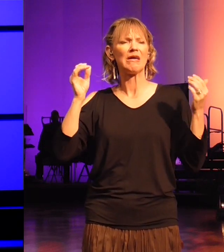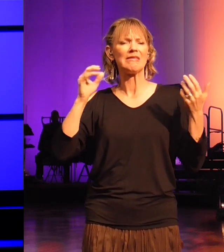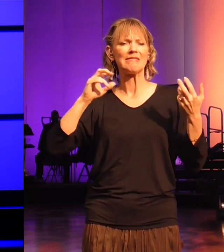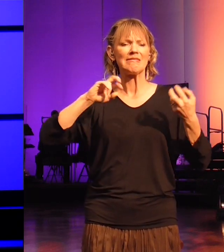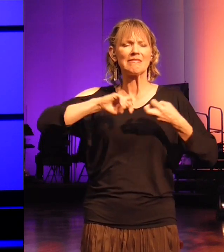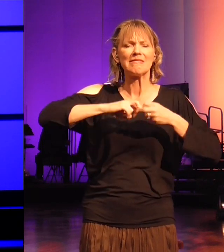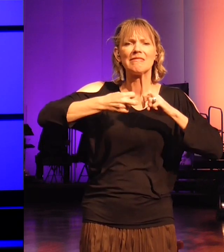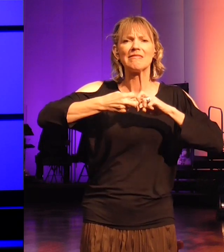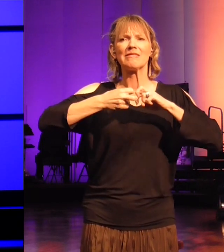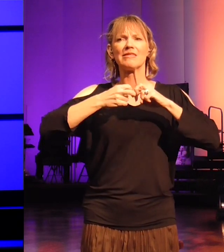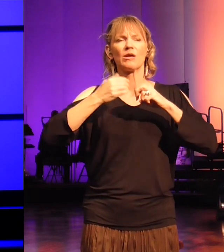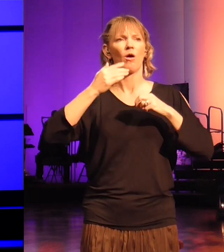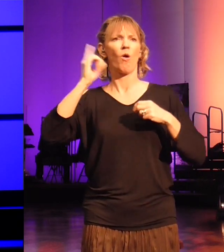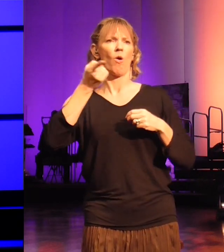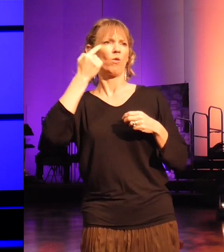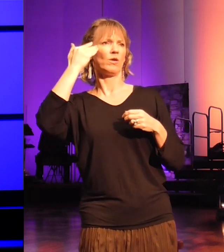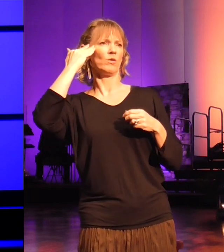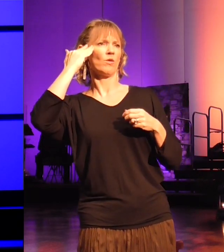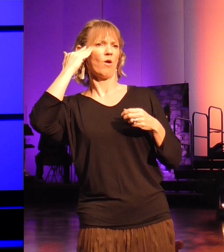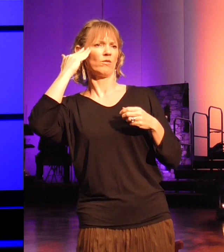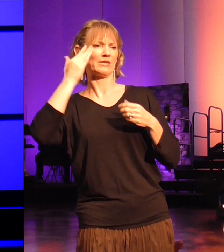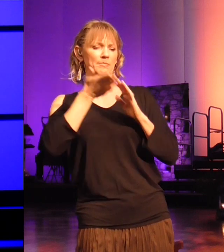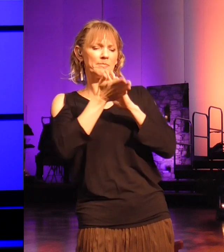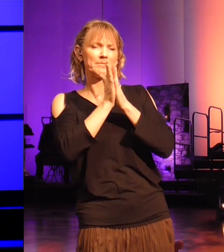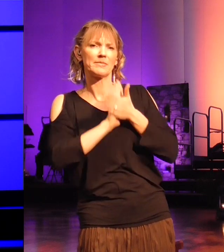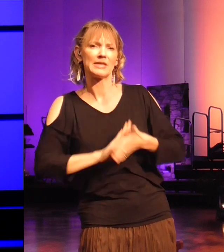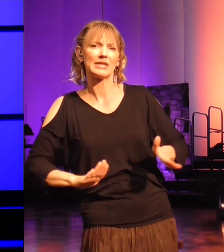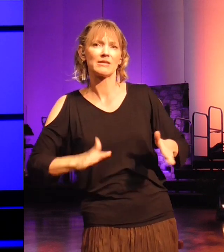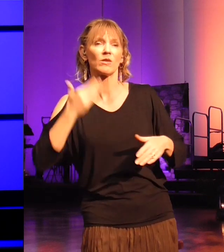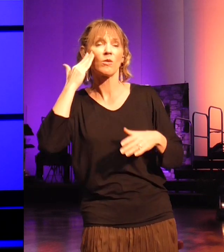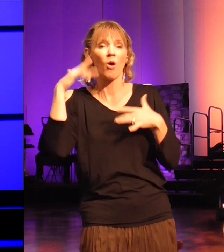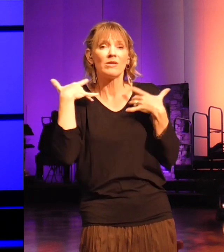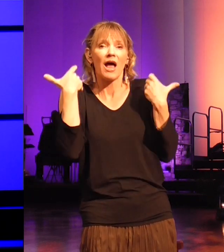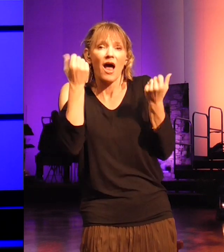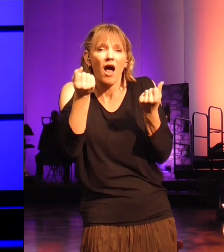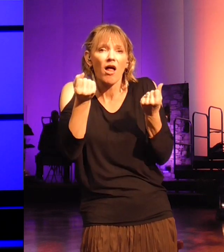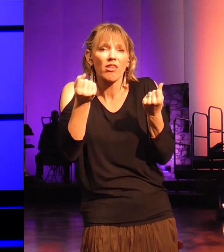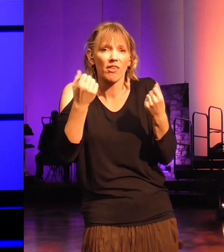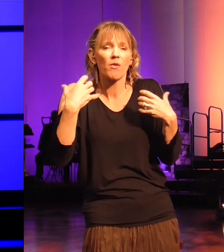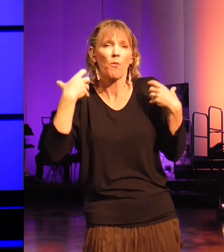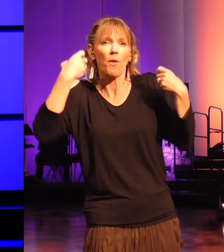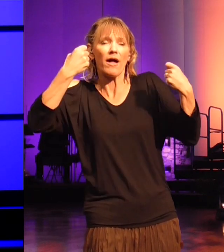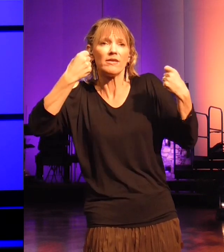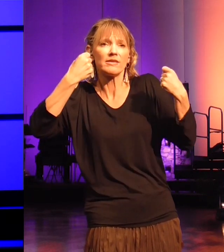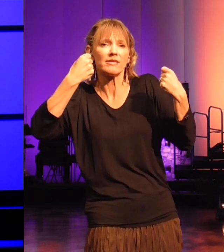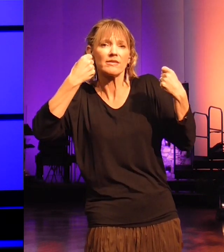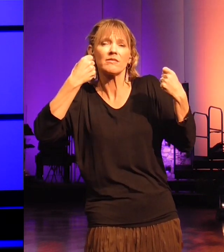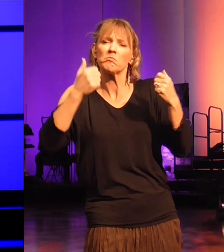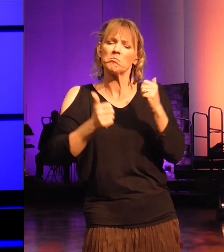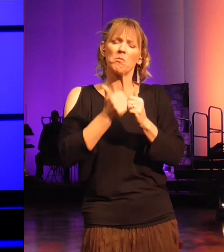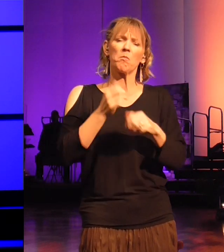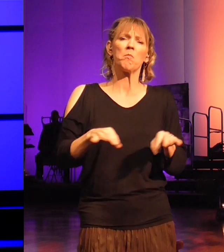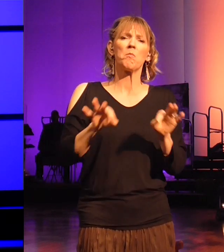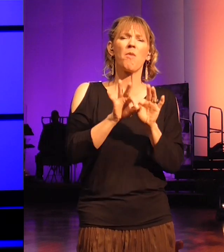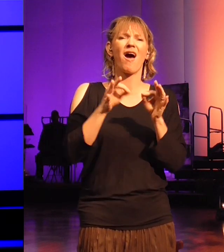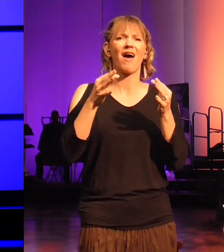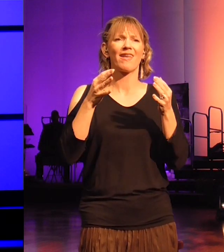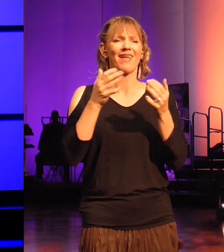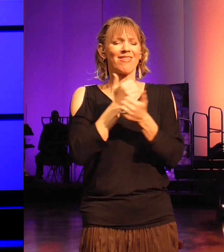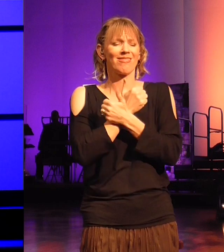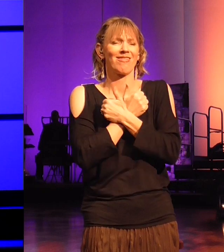peace. It knows health and wellness. And most importantly, it radiates so much